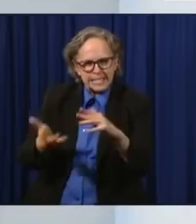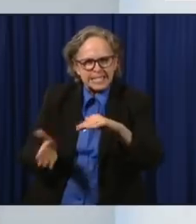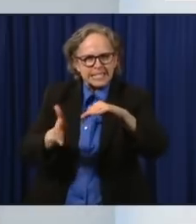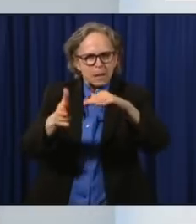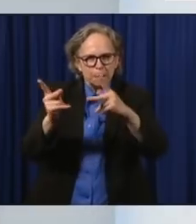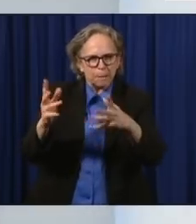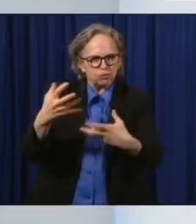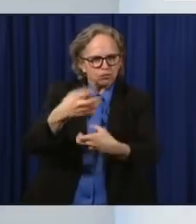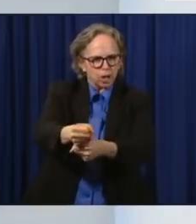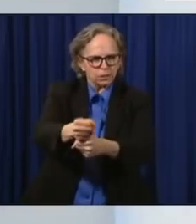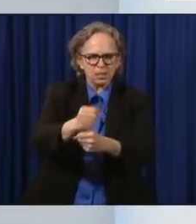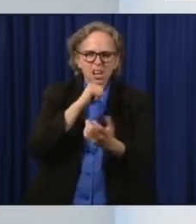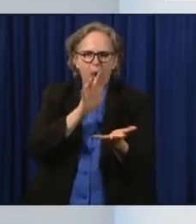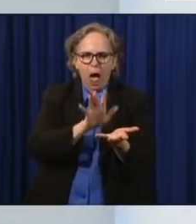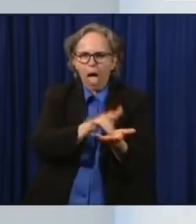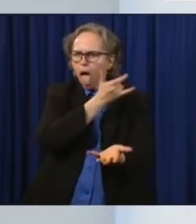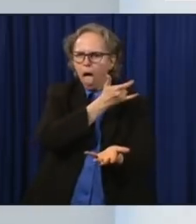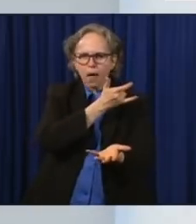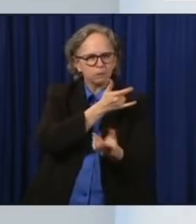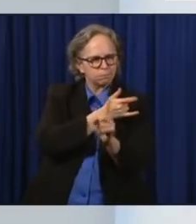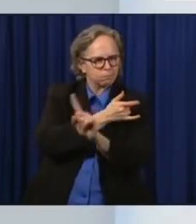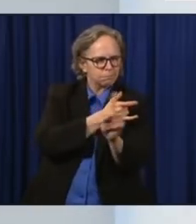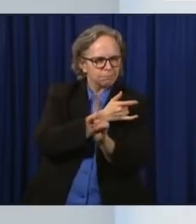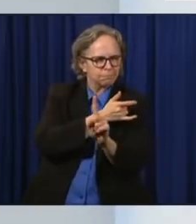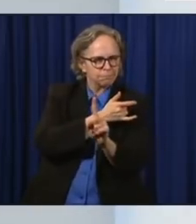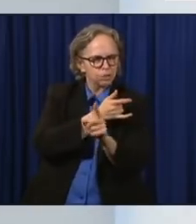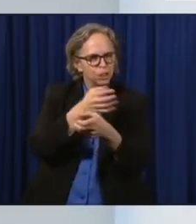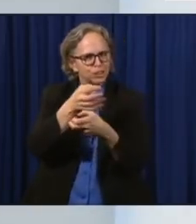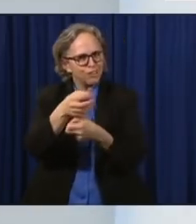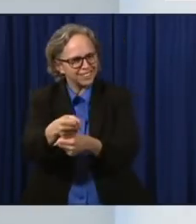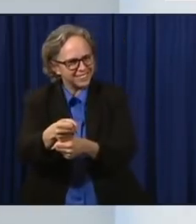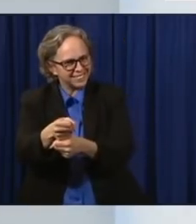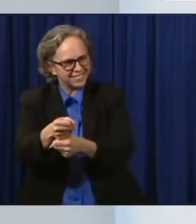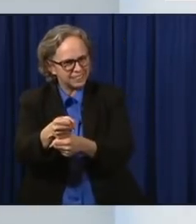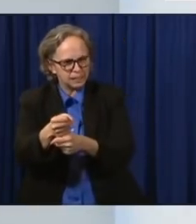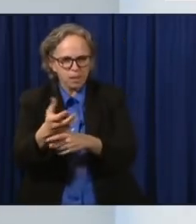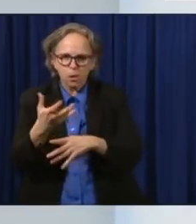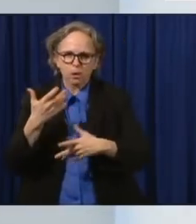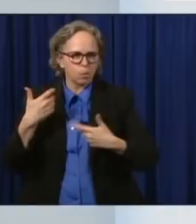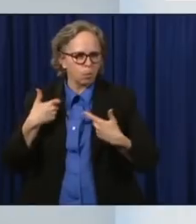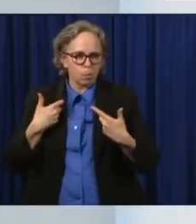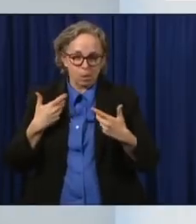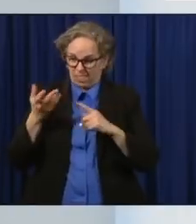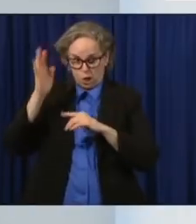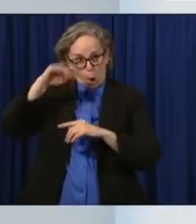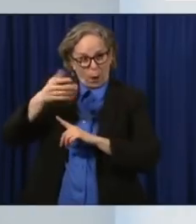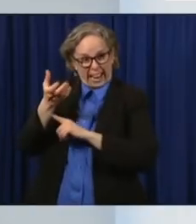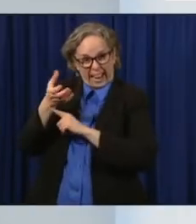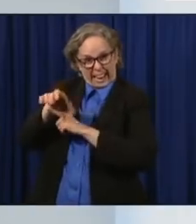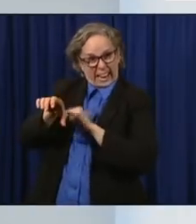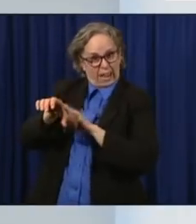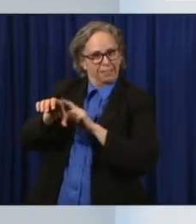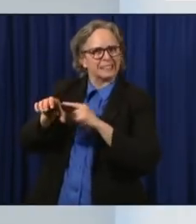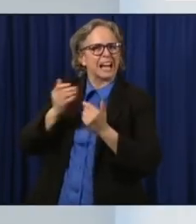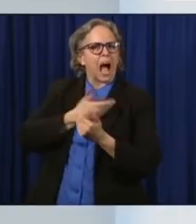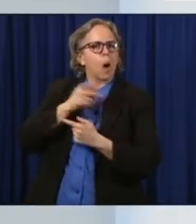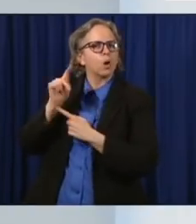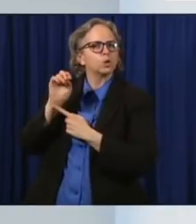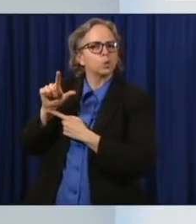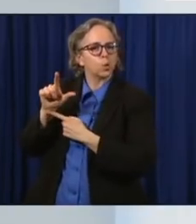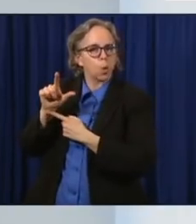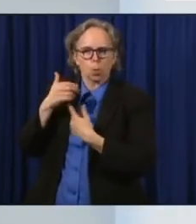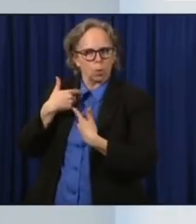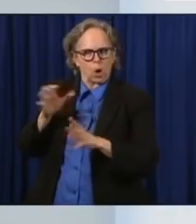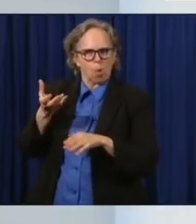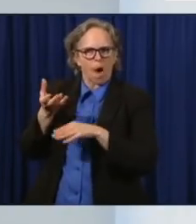And enforcement has been a very rarely used tool in this entire process. It was only